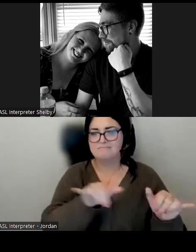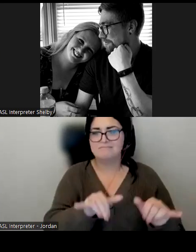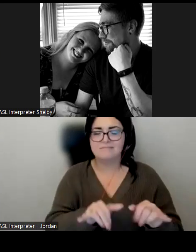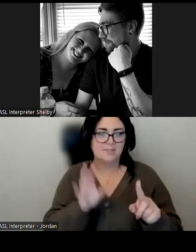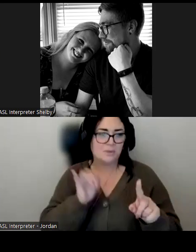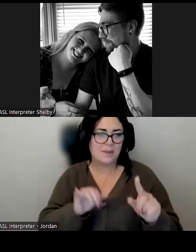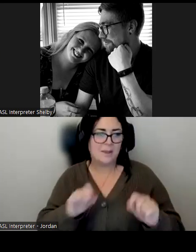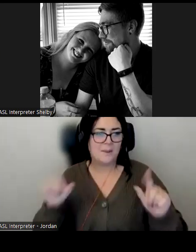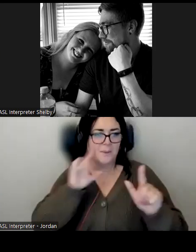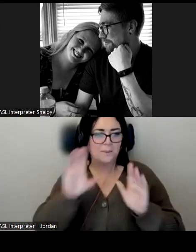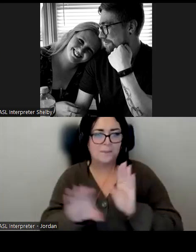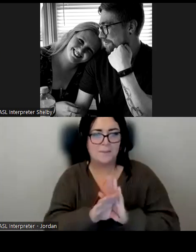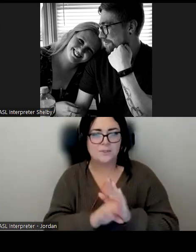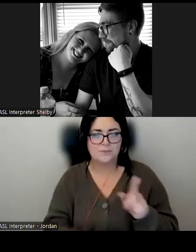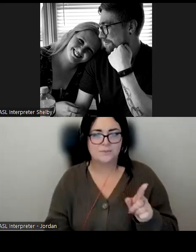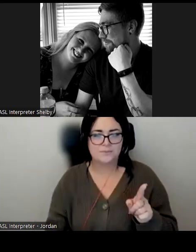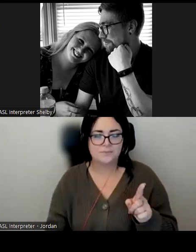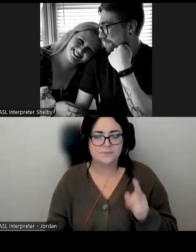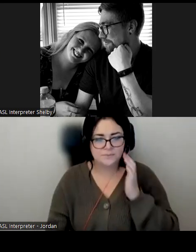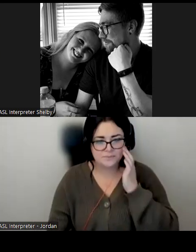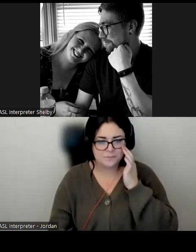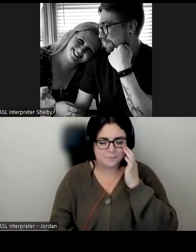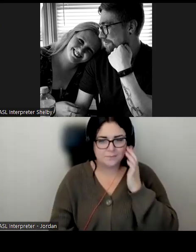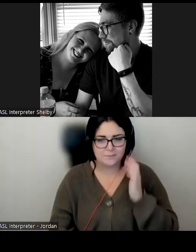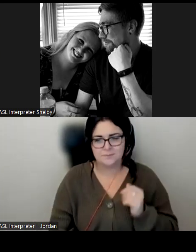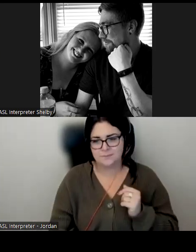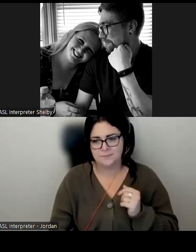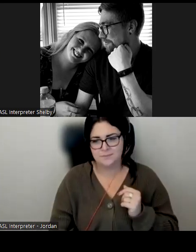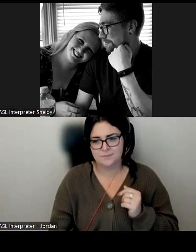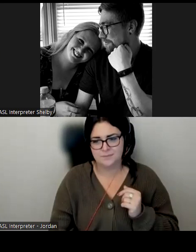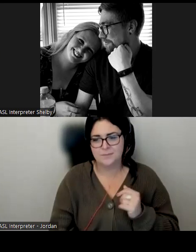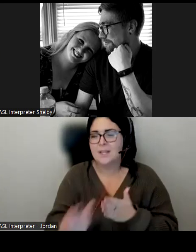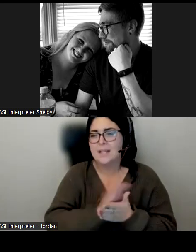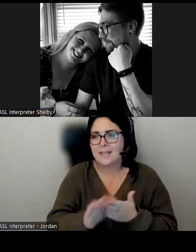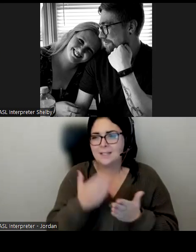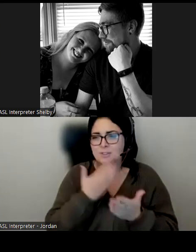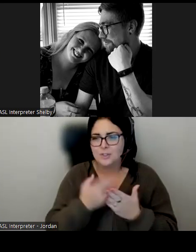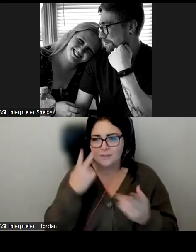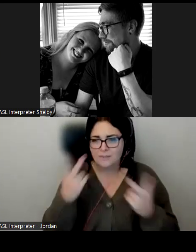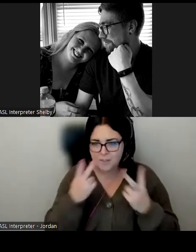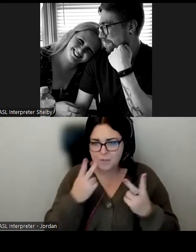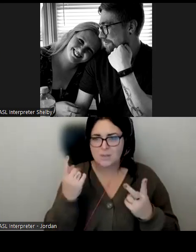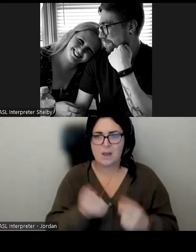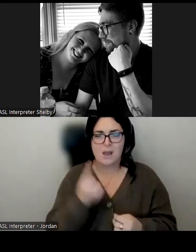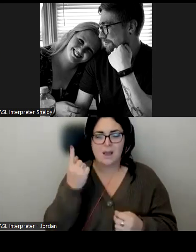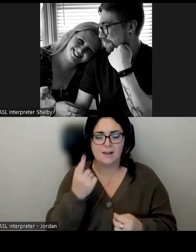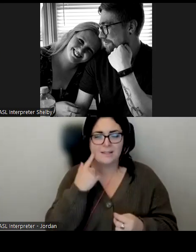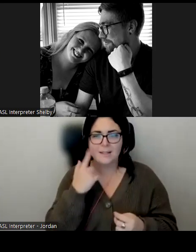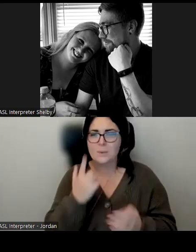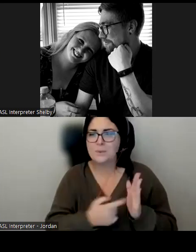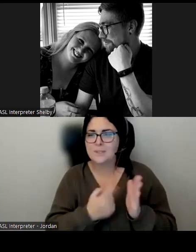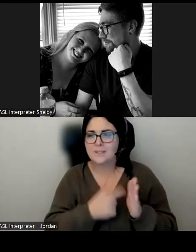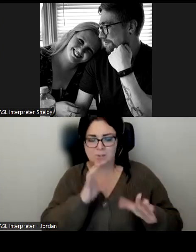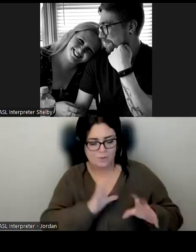as well. Just to speak to, it's nice to have visuals because there's so many things about grief that are hard to put